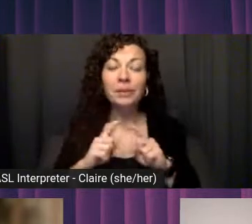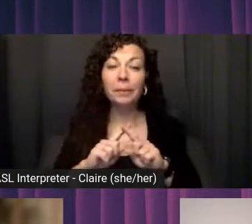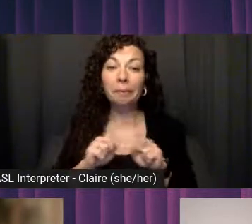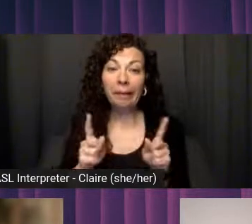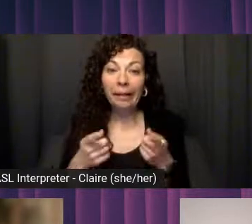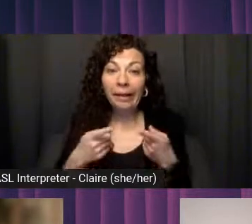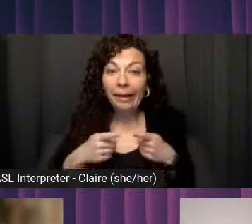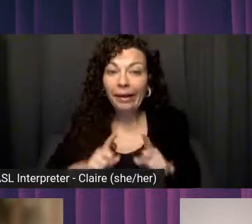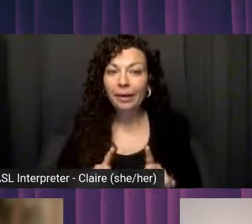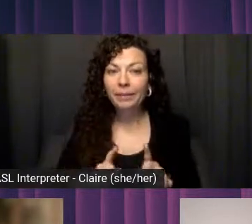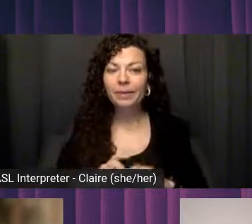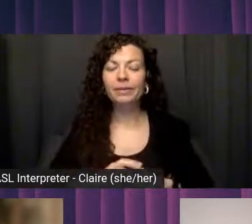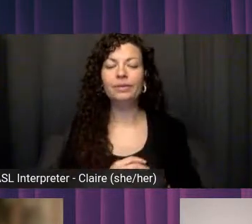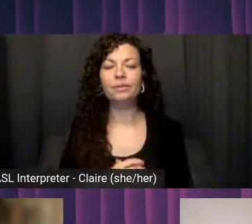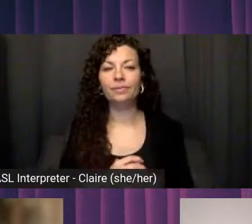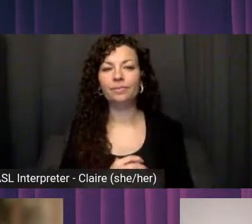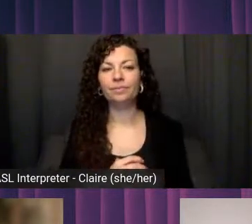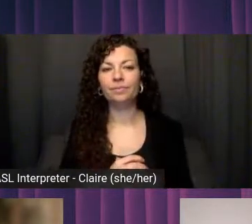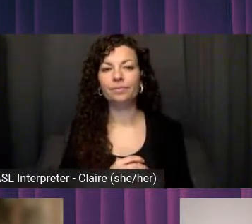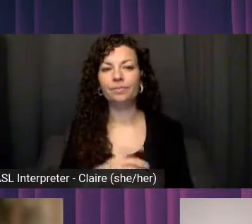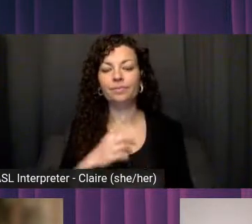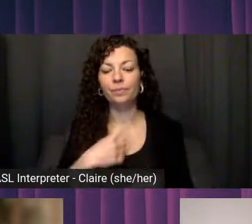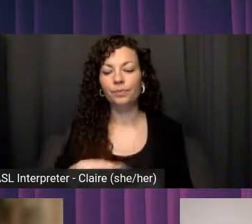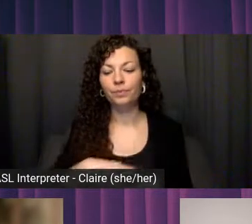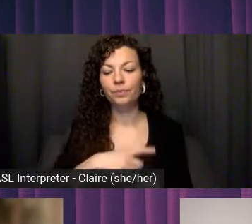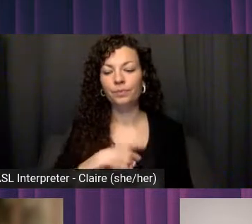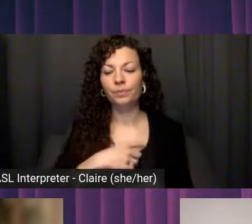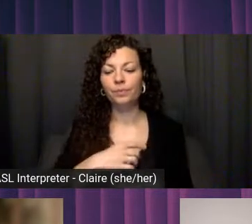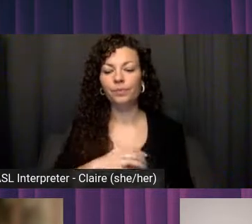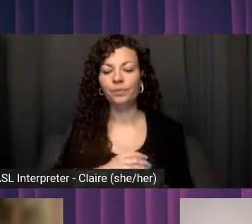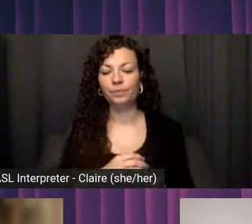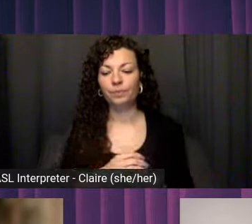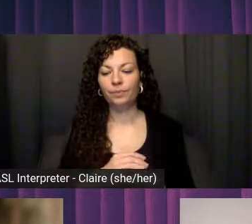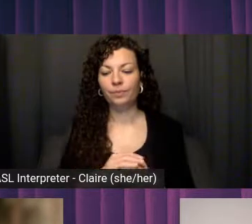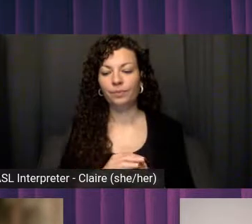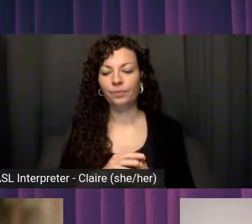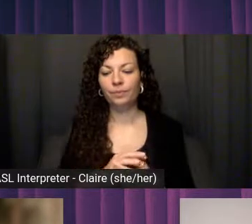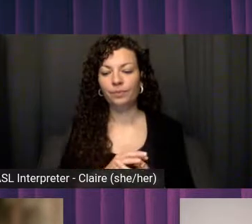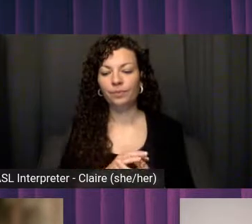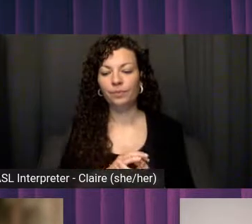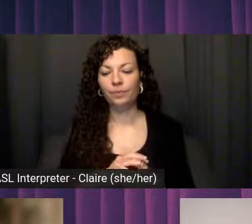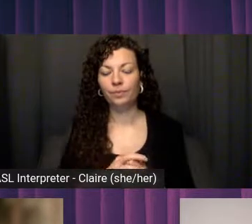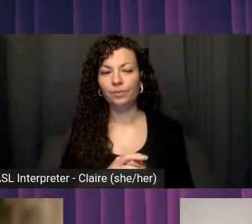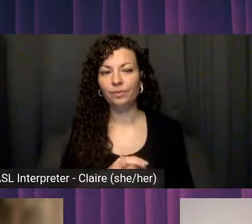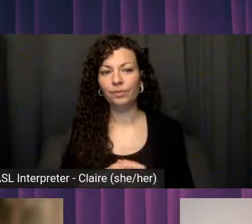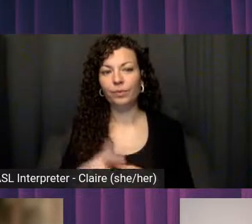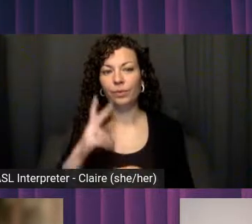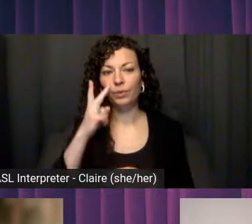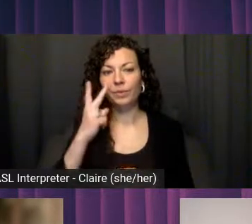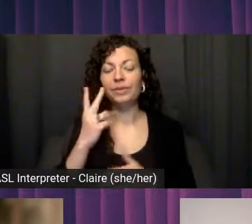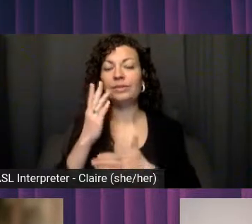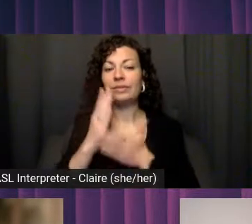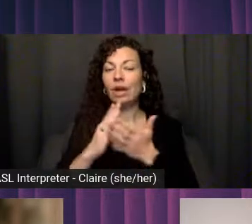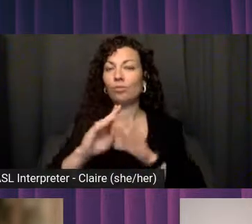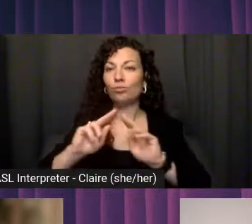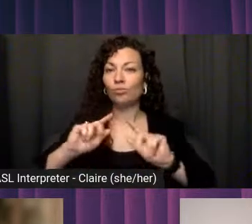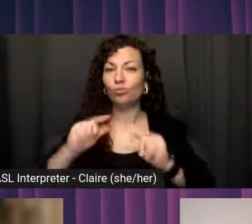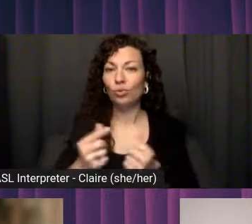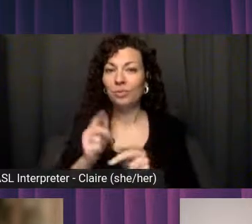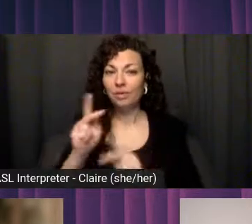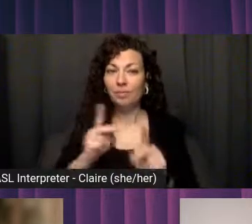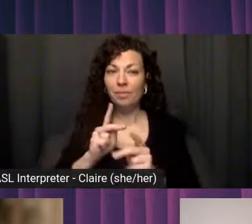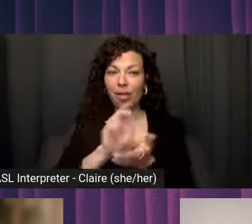is legislating groups of people out of spaces. Mm-hmm. So one